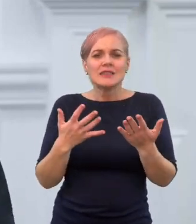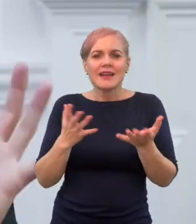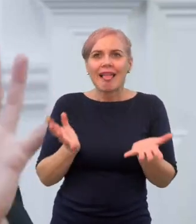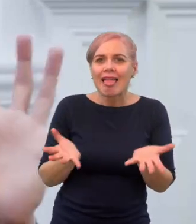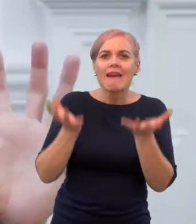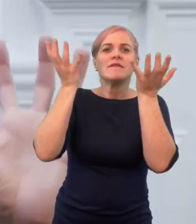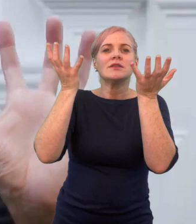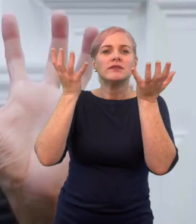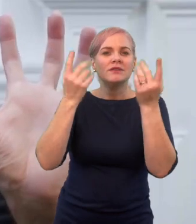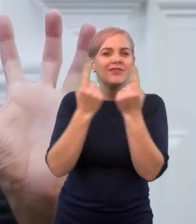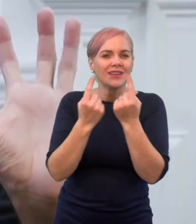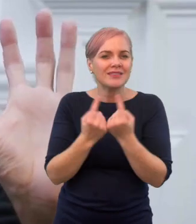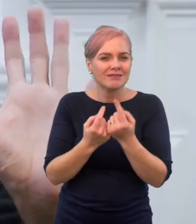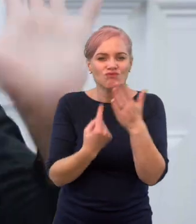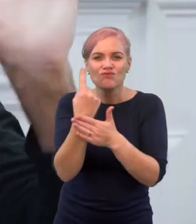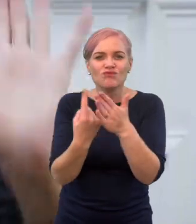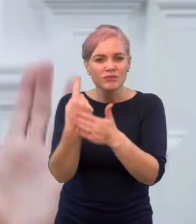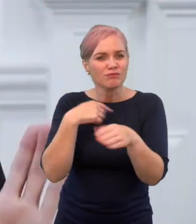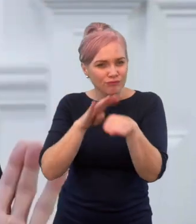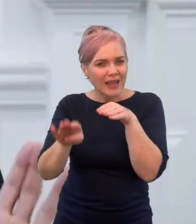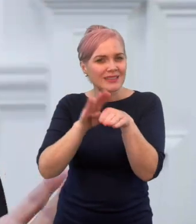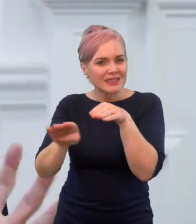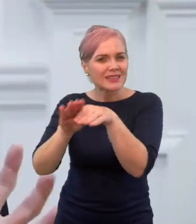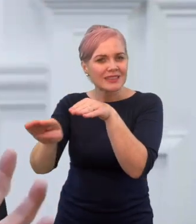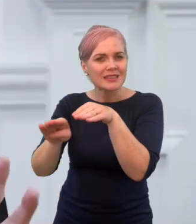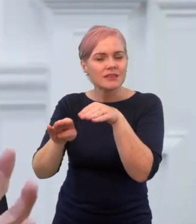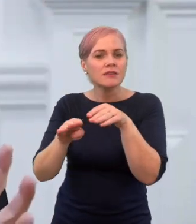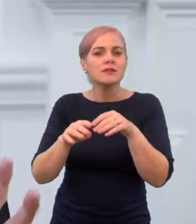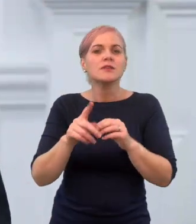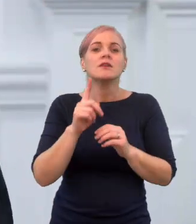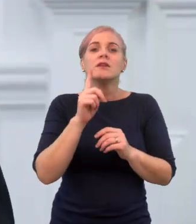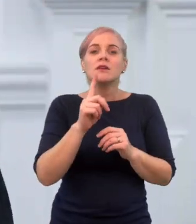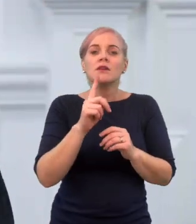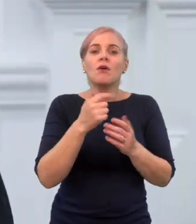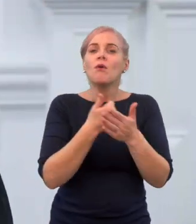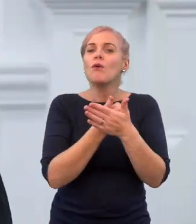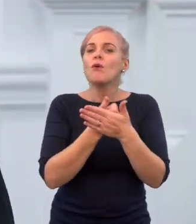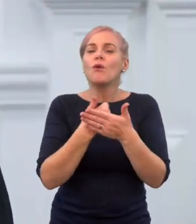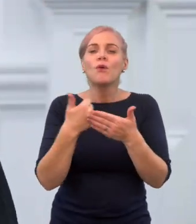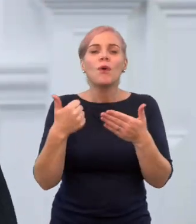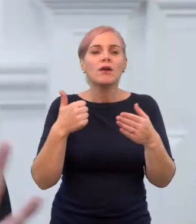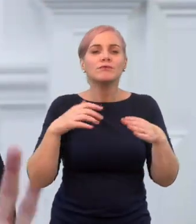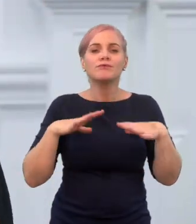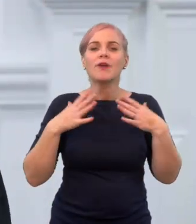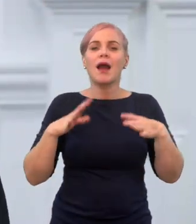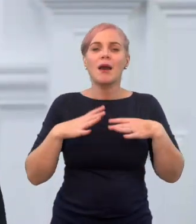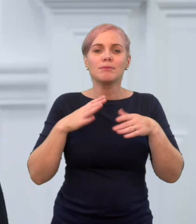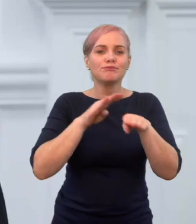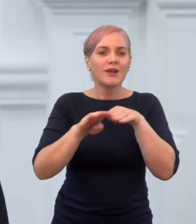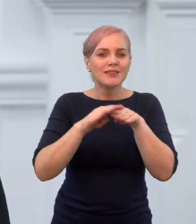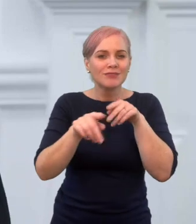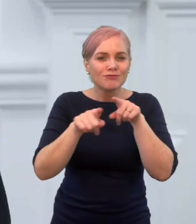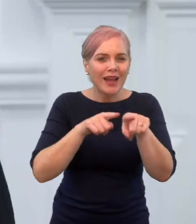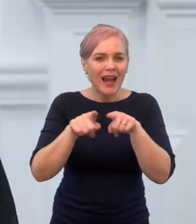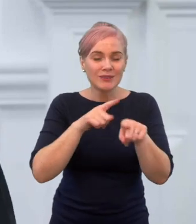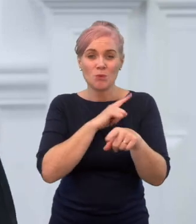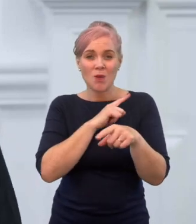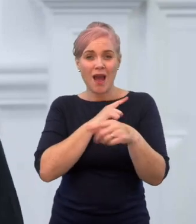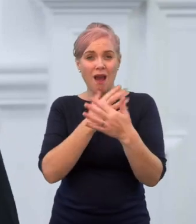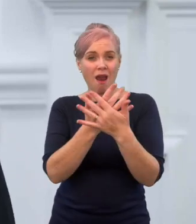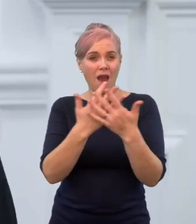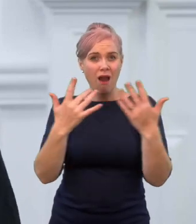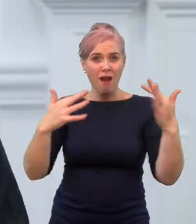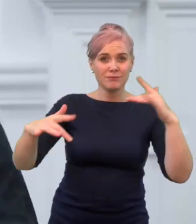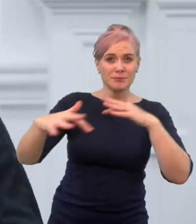the physical moves and lifts and things on stage that happen in this show, always as a prep. Practice